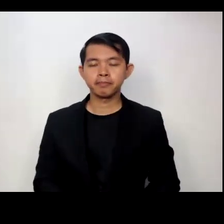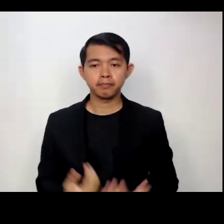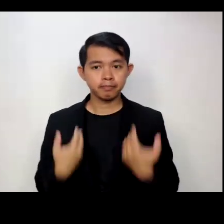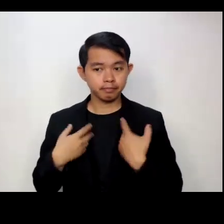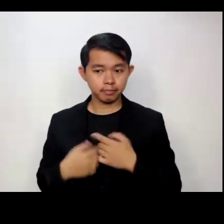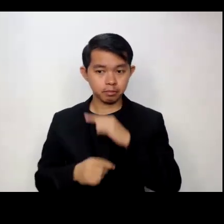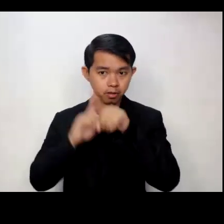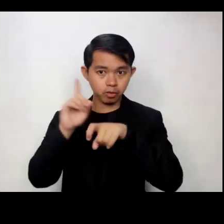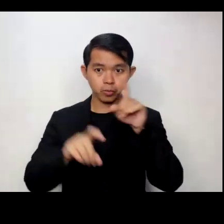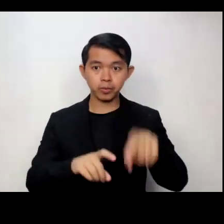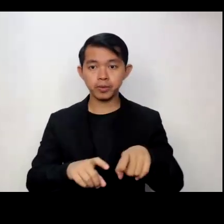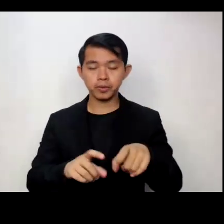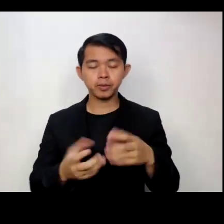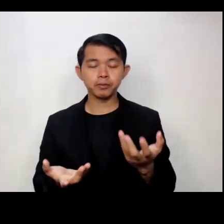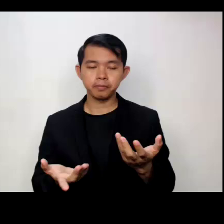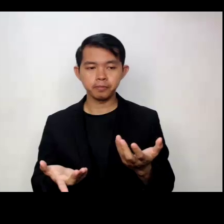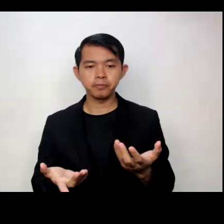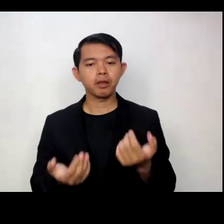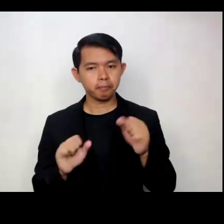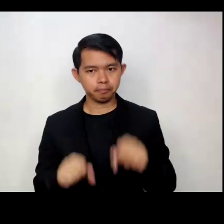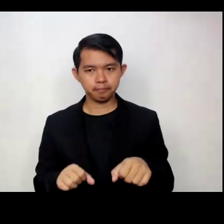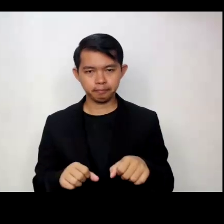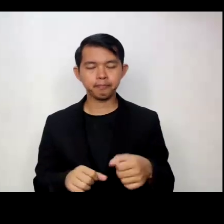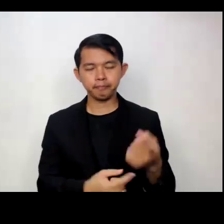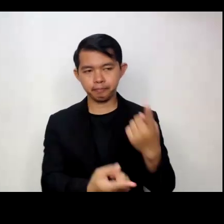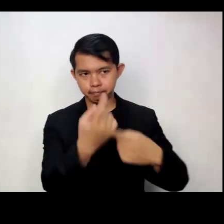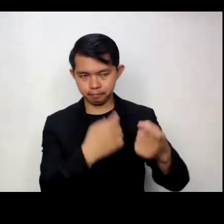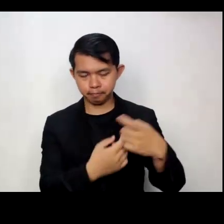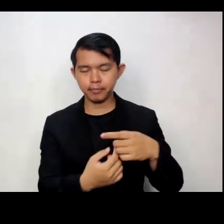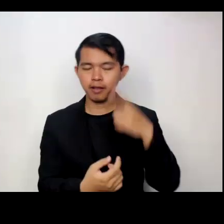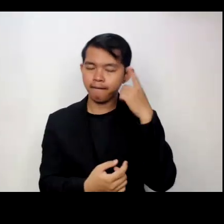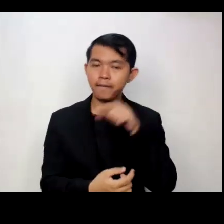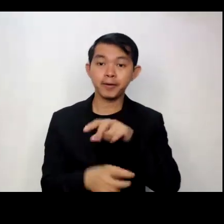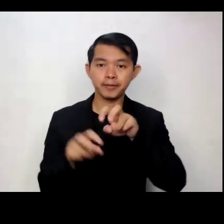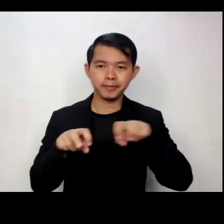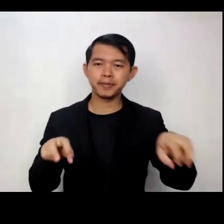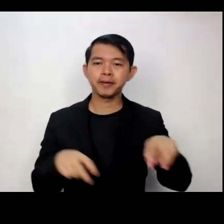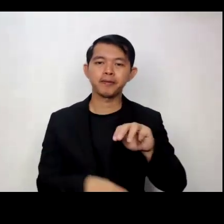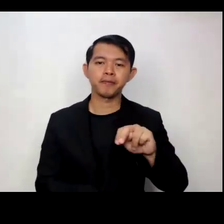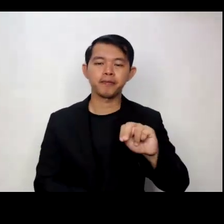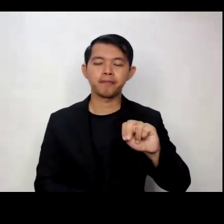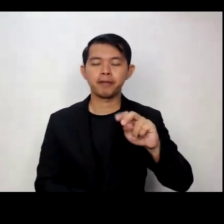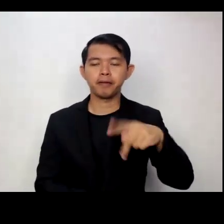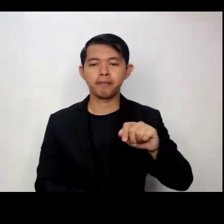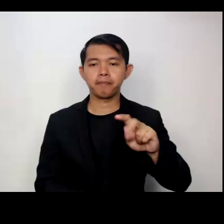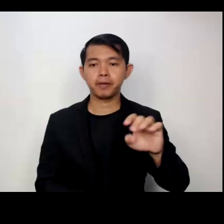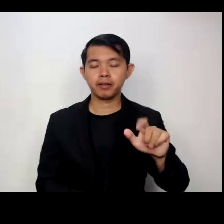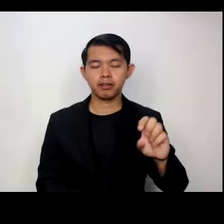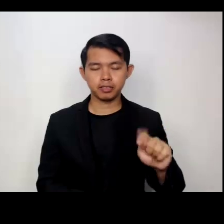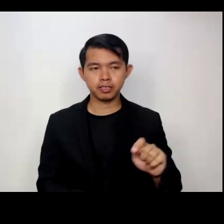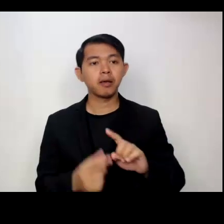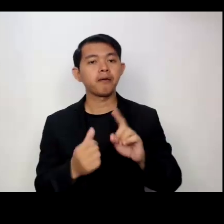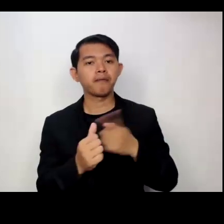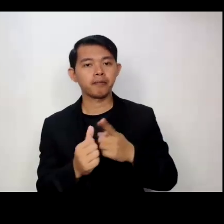I'll just open it to any one of the panelists who would like to respond. So the first one, no, Can you clarify distinctions